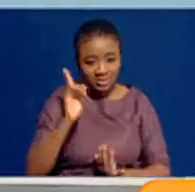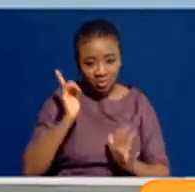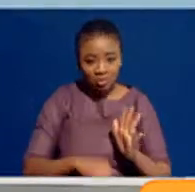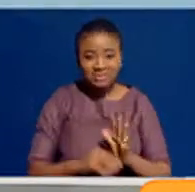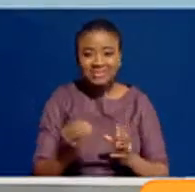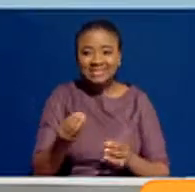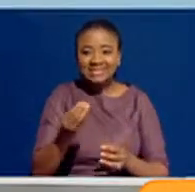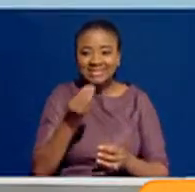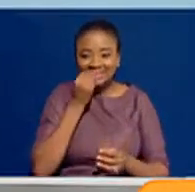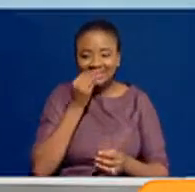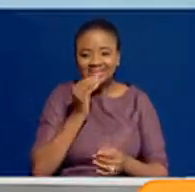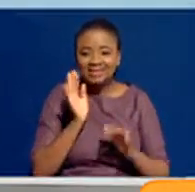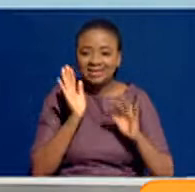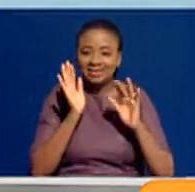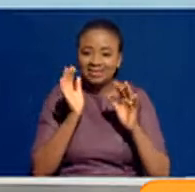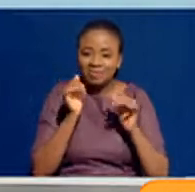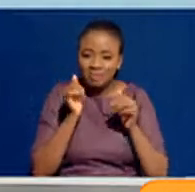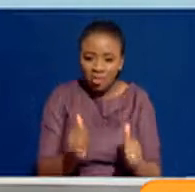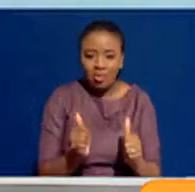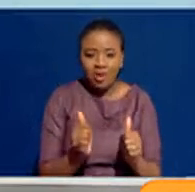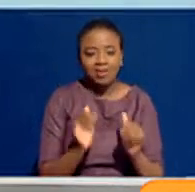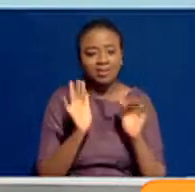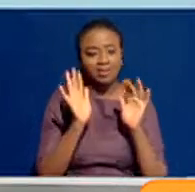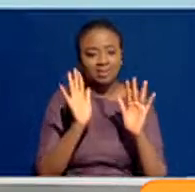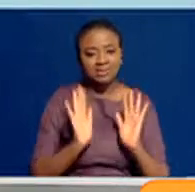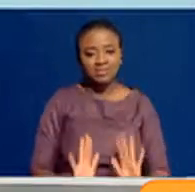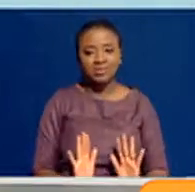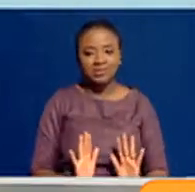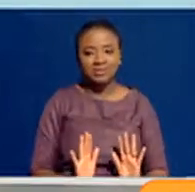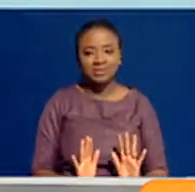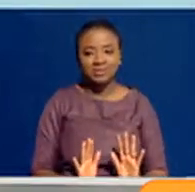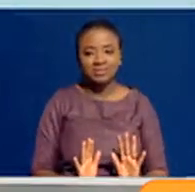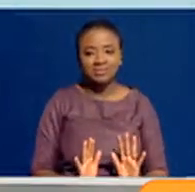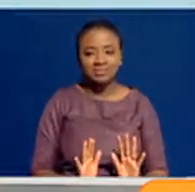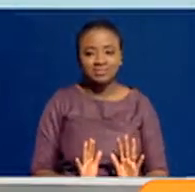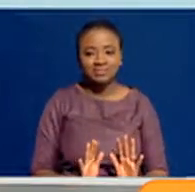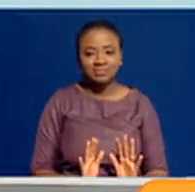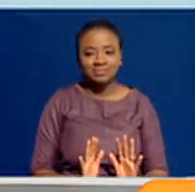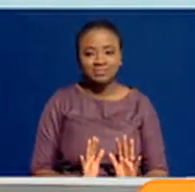is the way to go. And